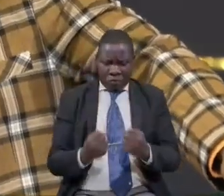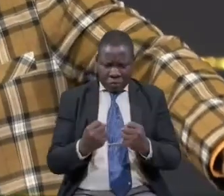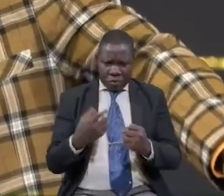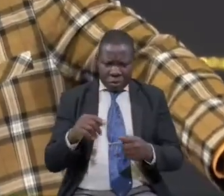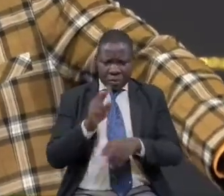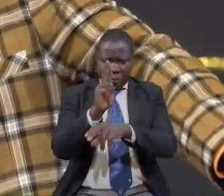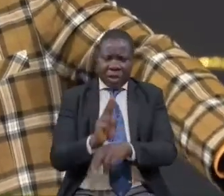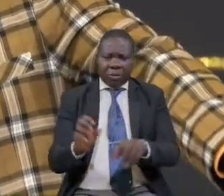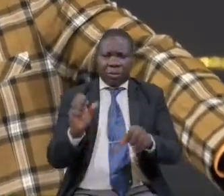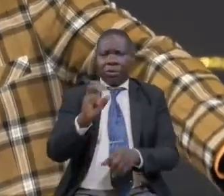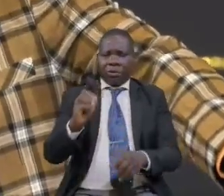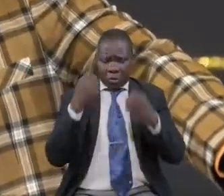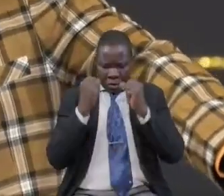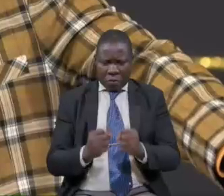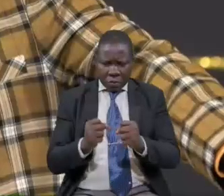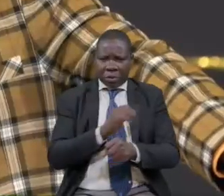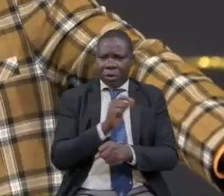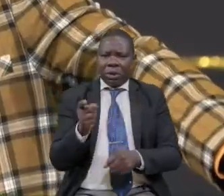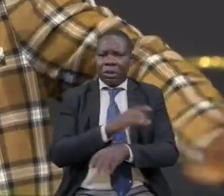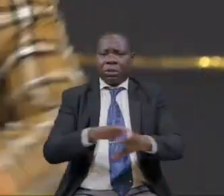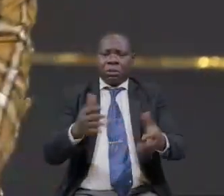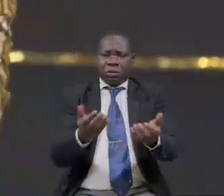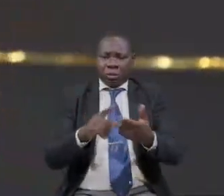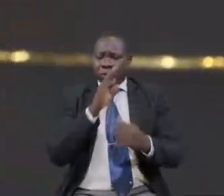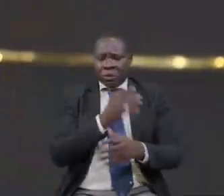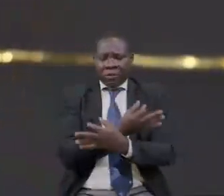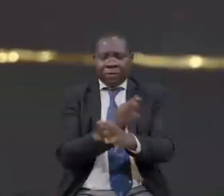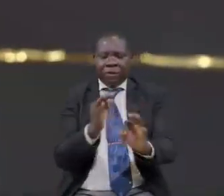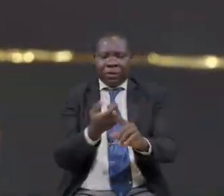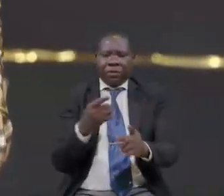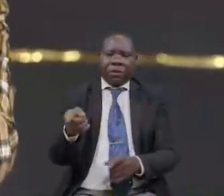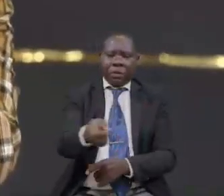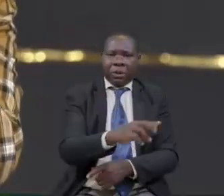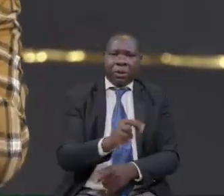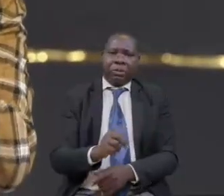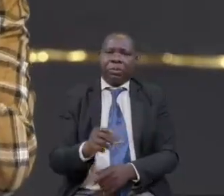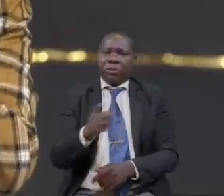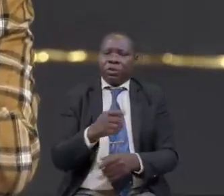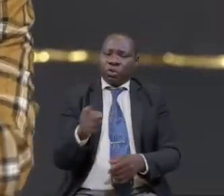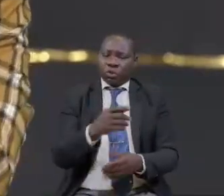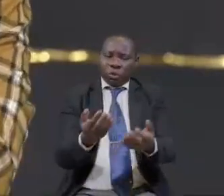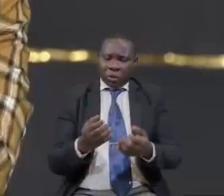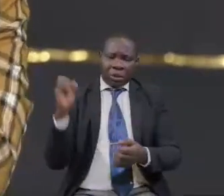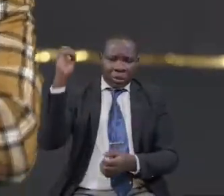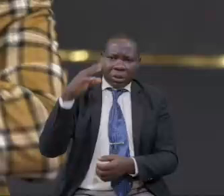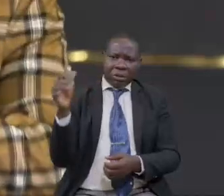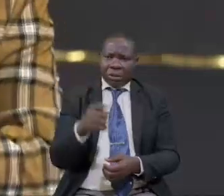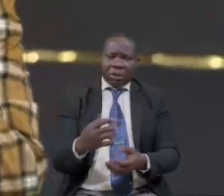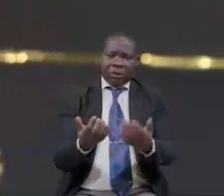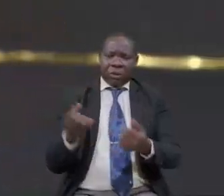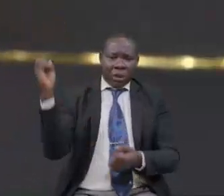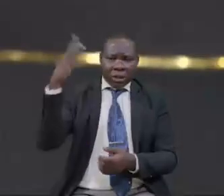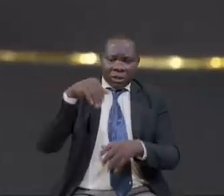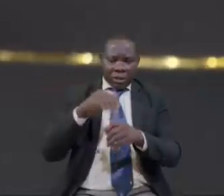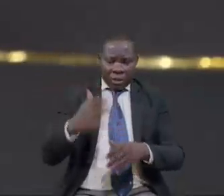even want to be free from them. They want grace, they want grace, they want grace in their lives.